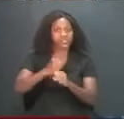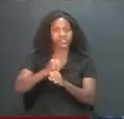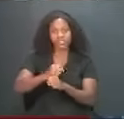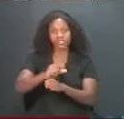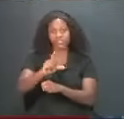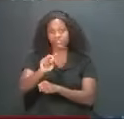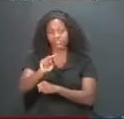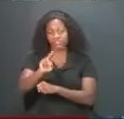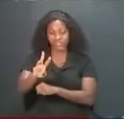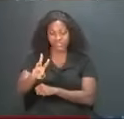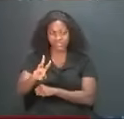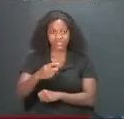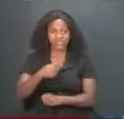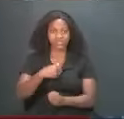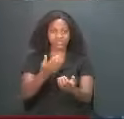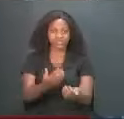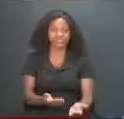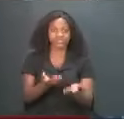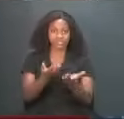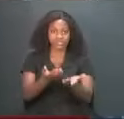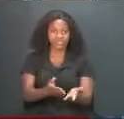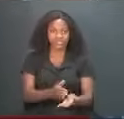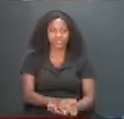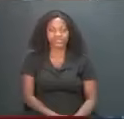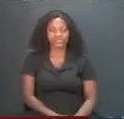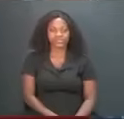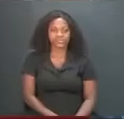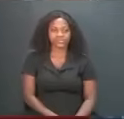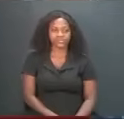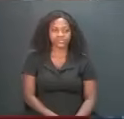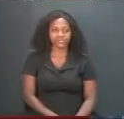2026. Respectfully submitted, Mr. Speaker.